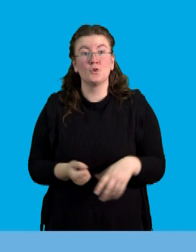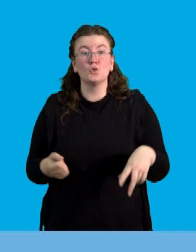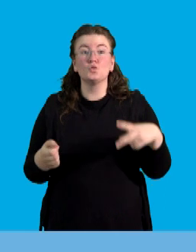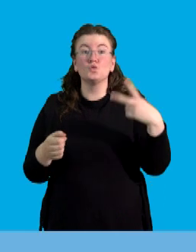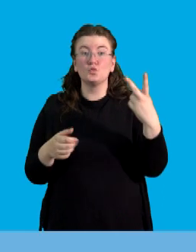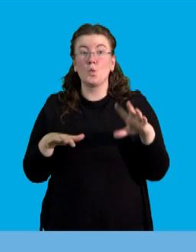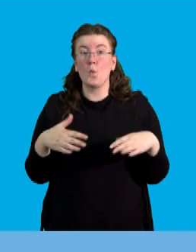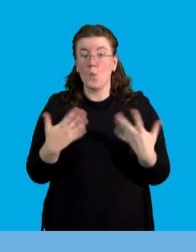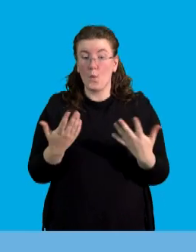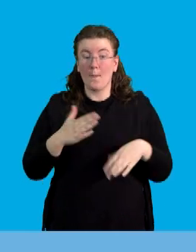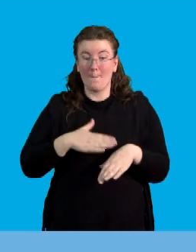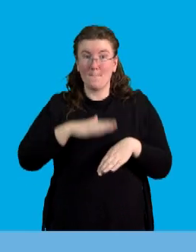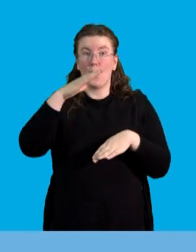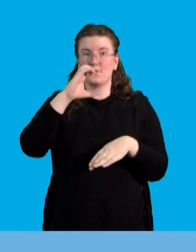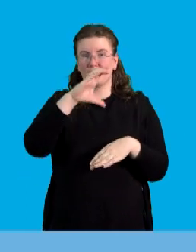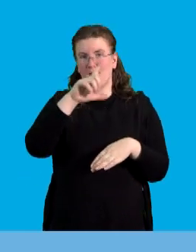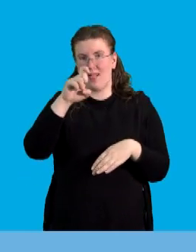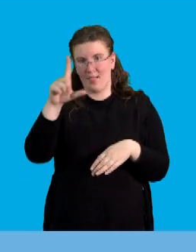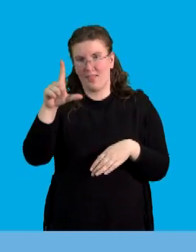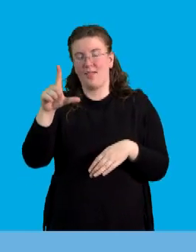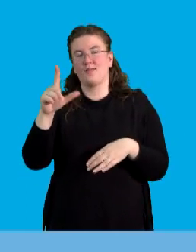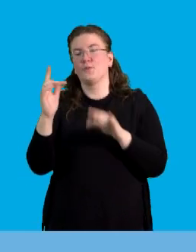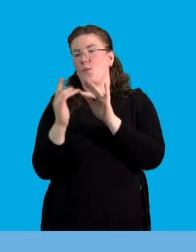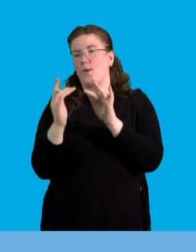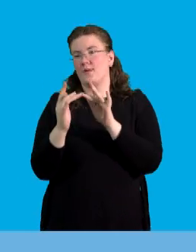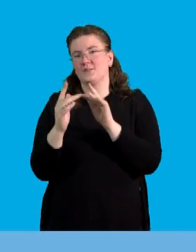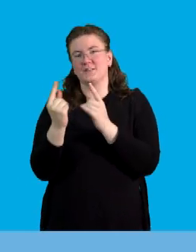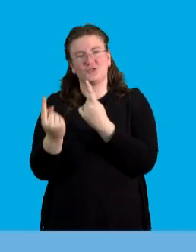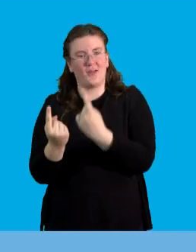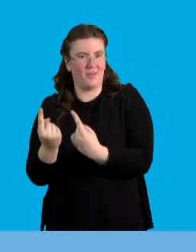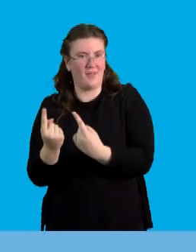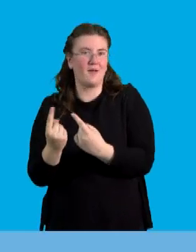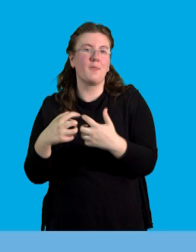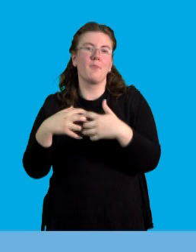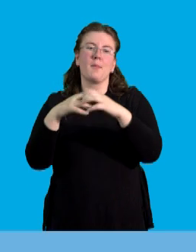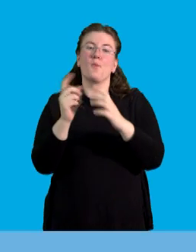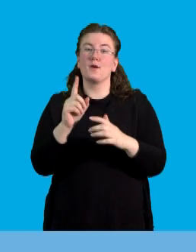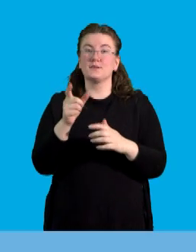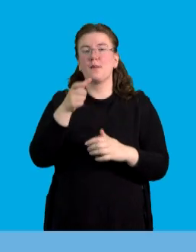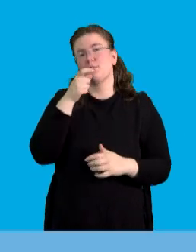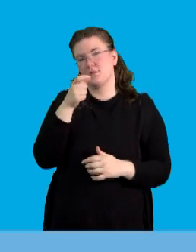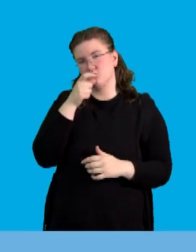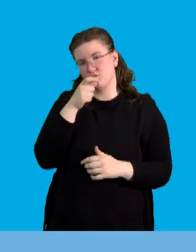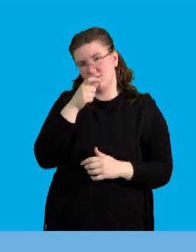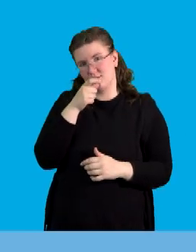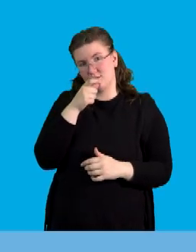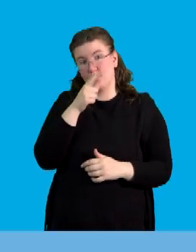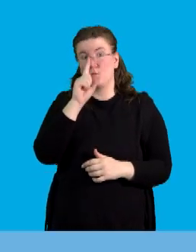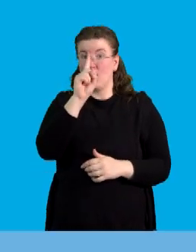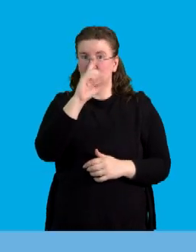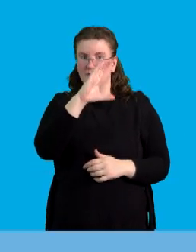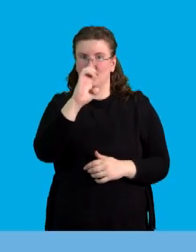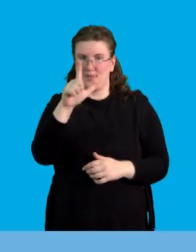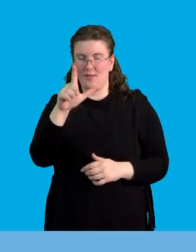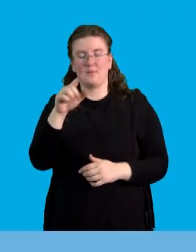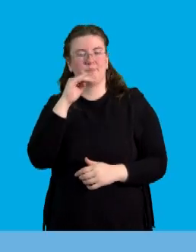cells are connected to one another, they form a battery. So more than one cell forms a battery, but if it's just one